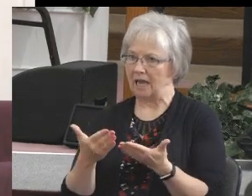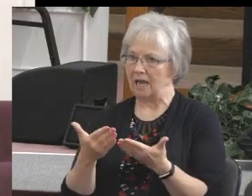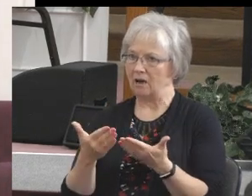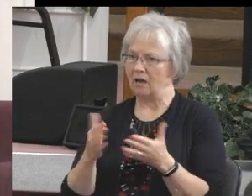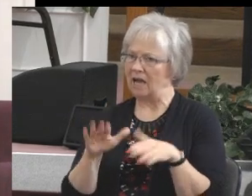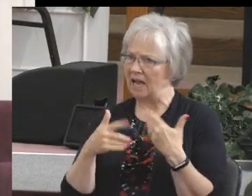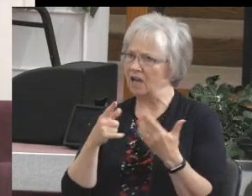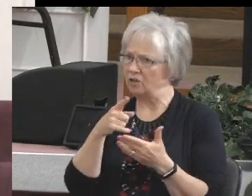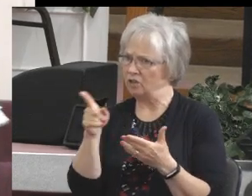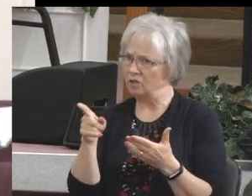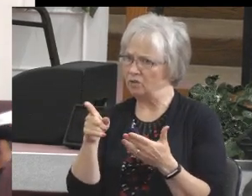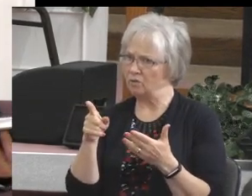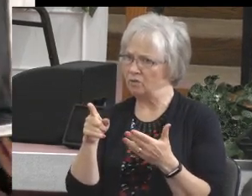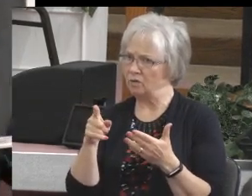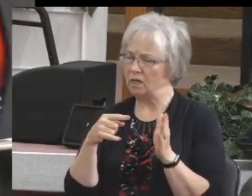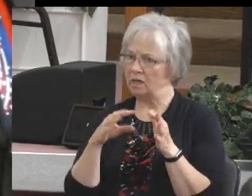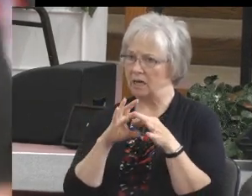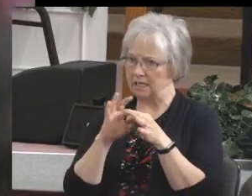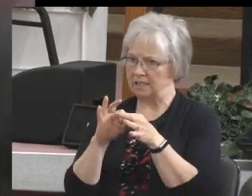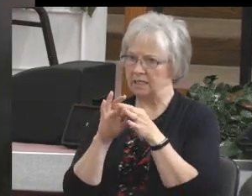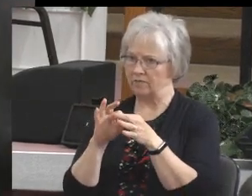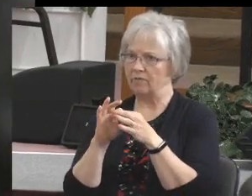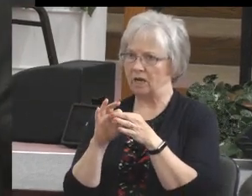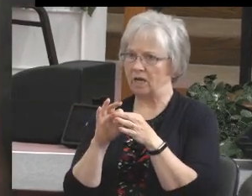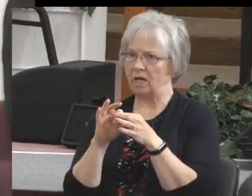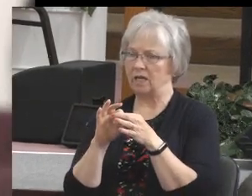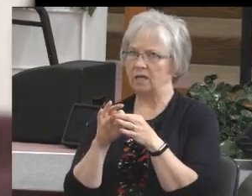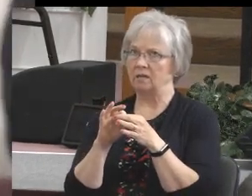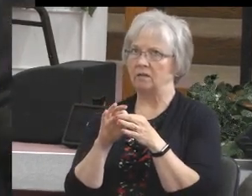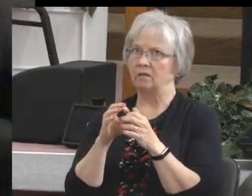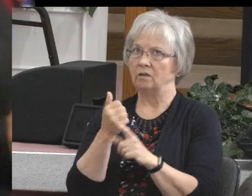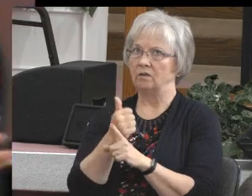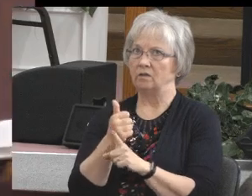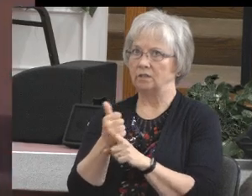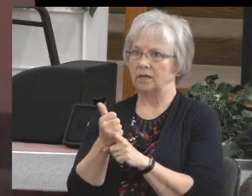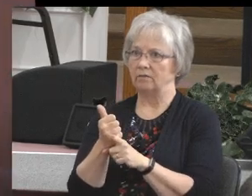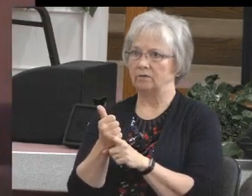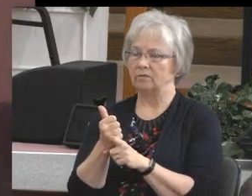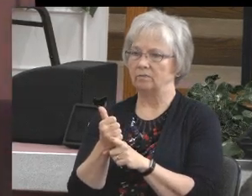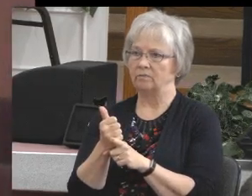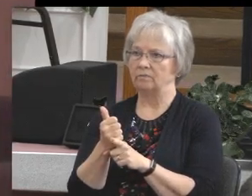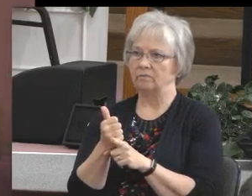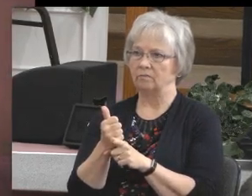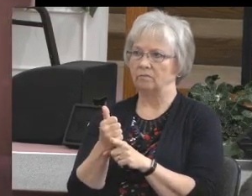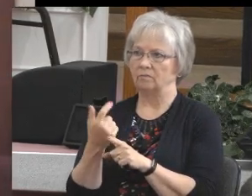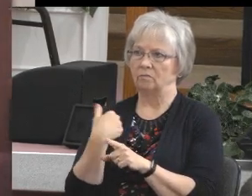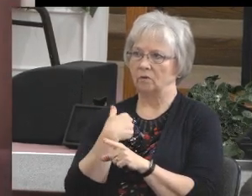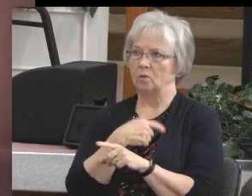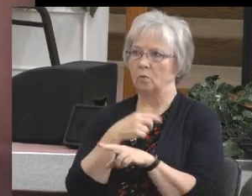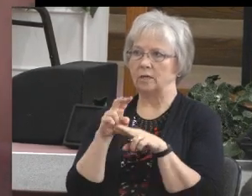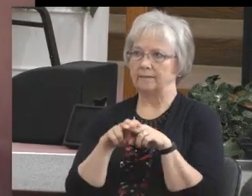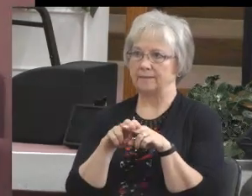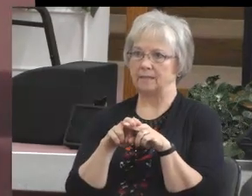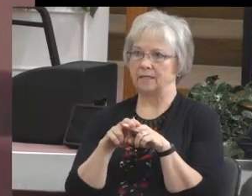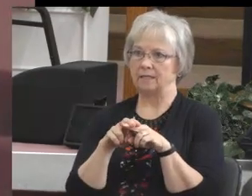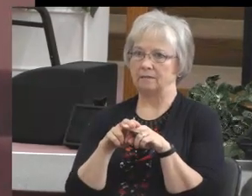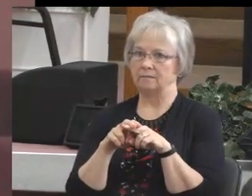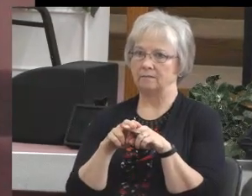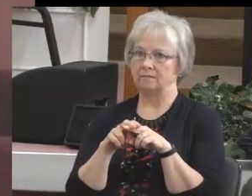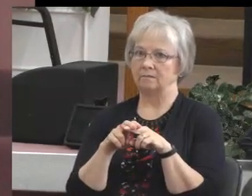identify ourselves? Here we sit today, getting ready to